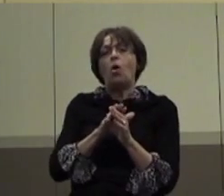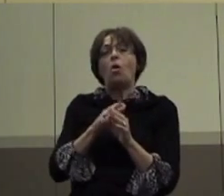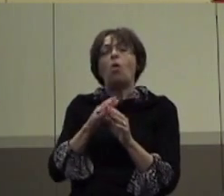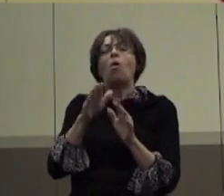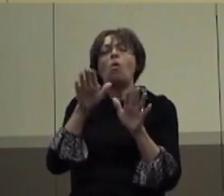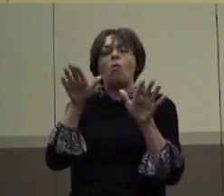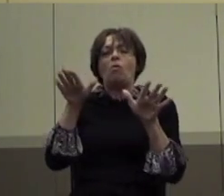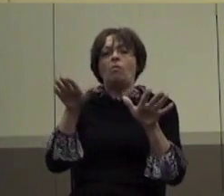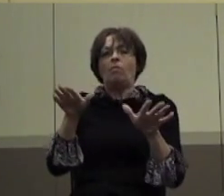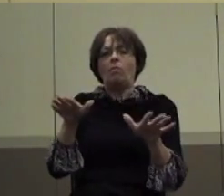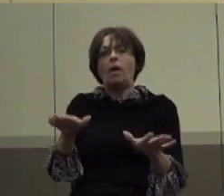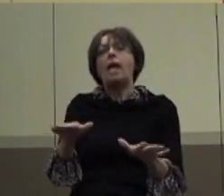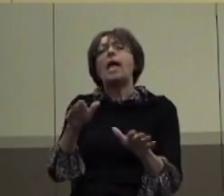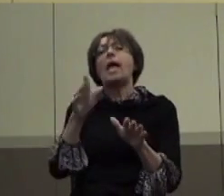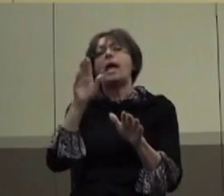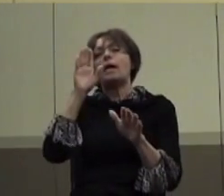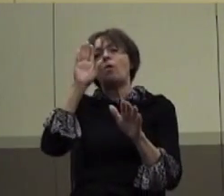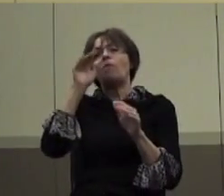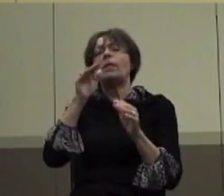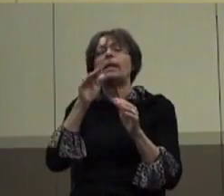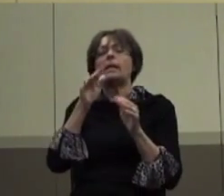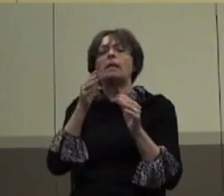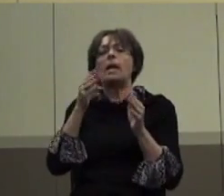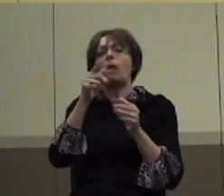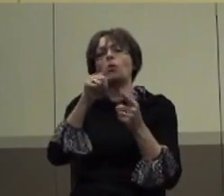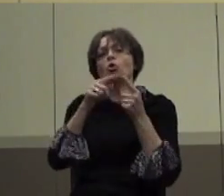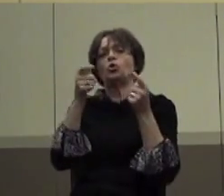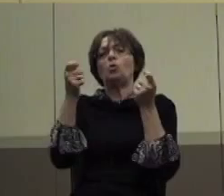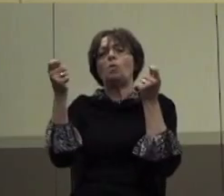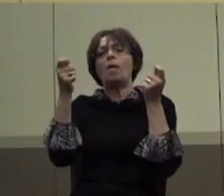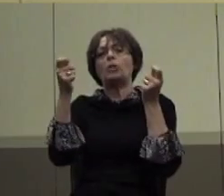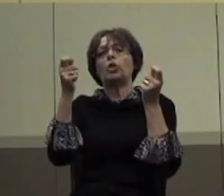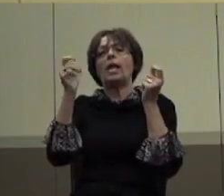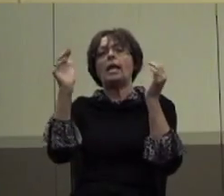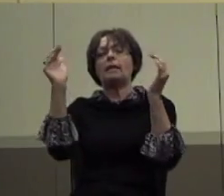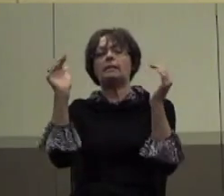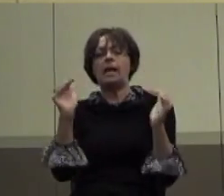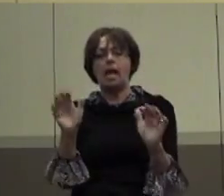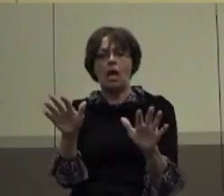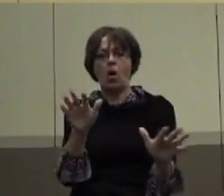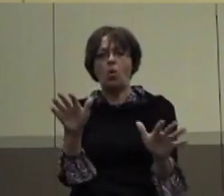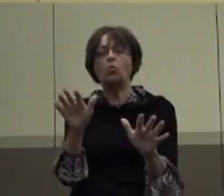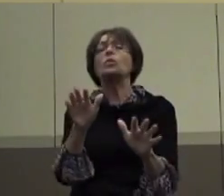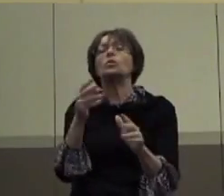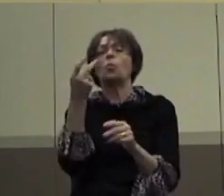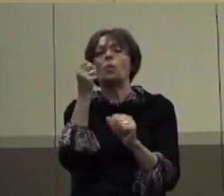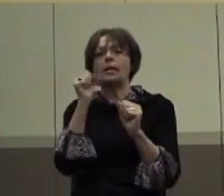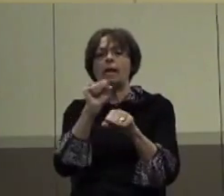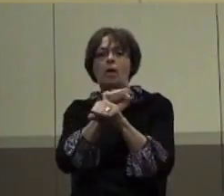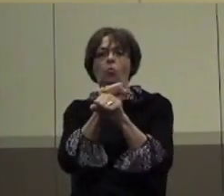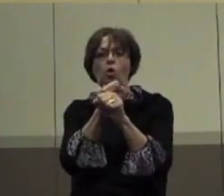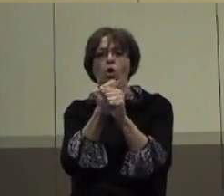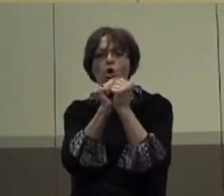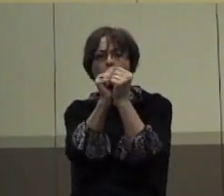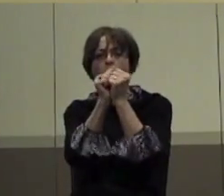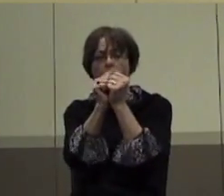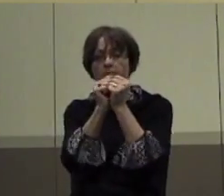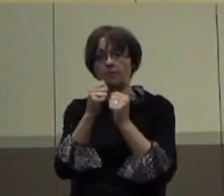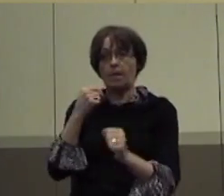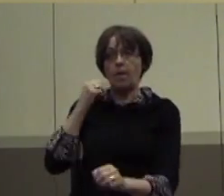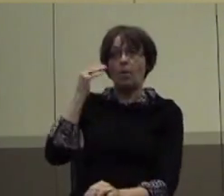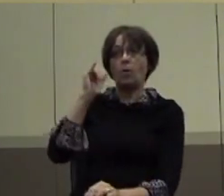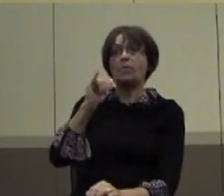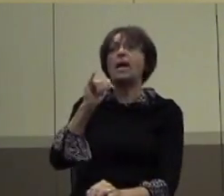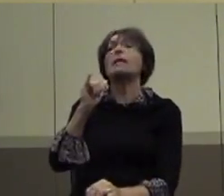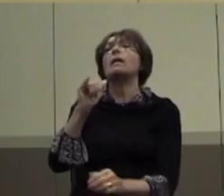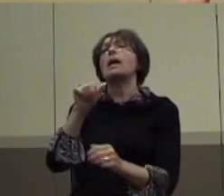down, hopefully allowing her to modulate down so that we can begin to work. Am I aware of this? The other thing that's important